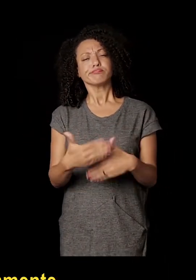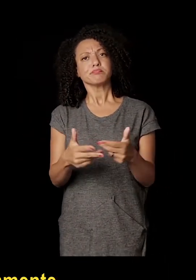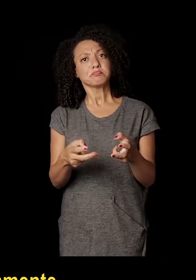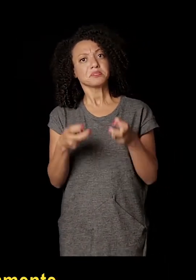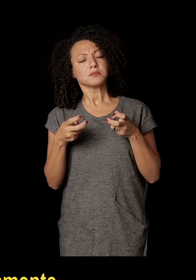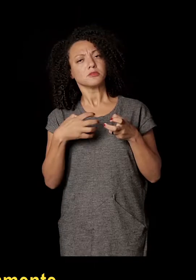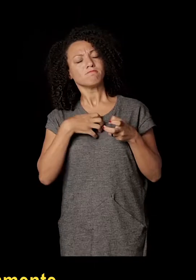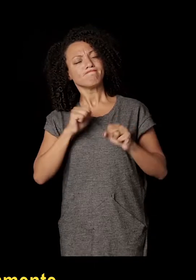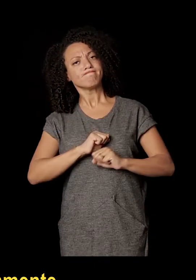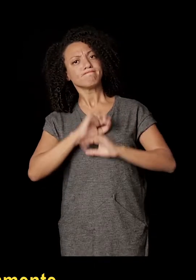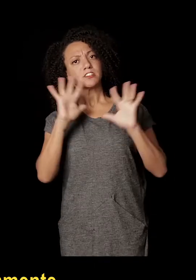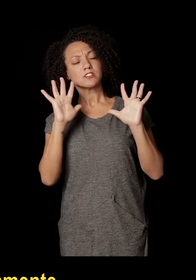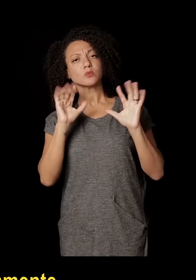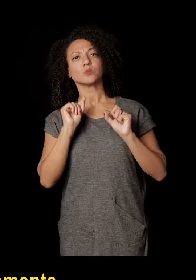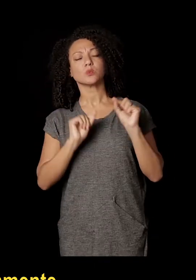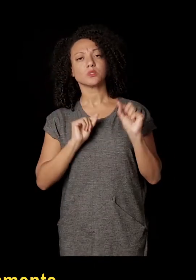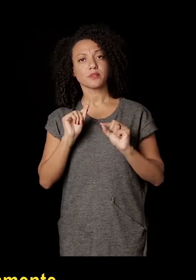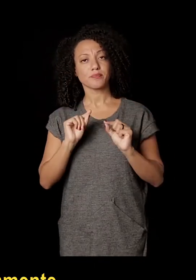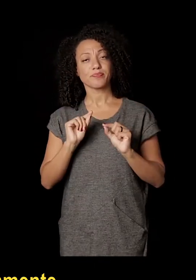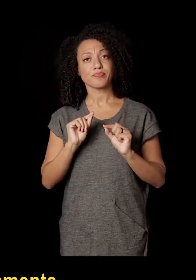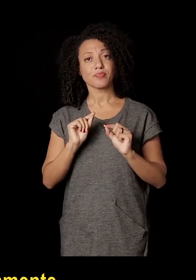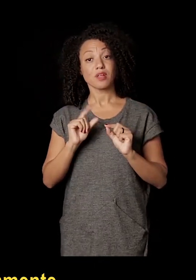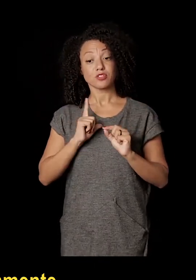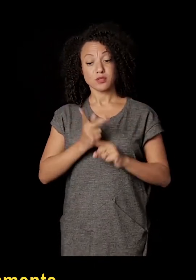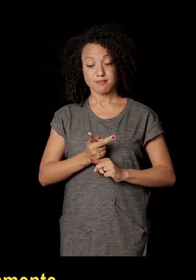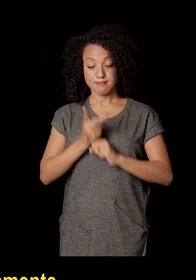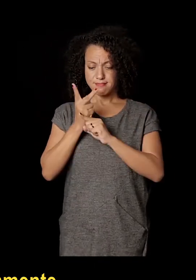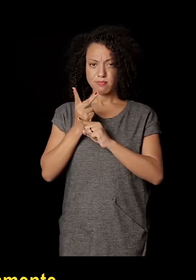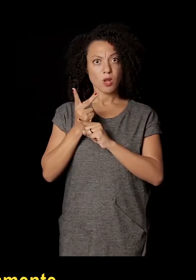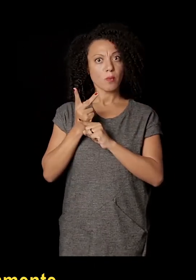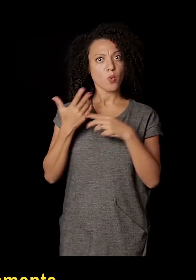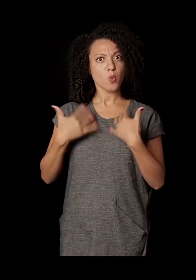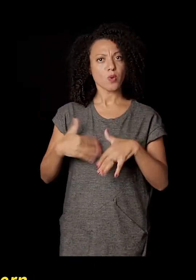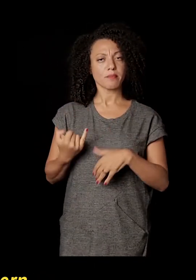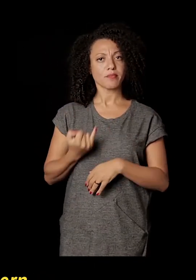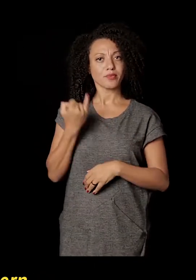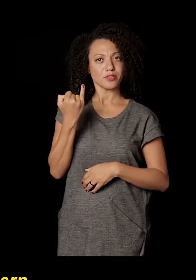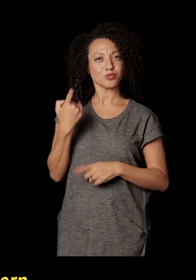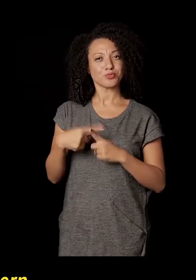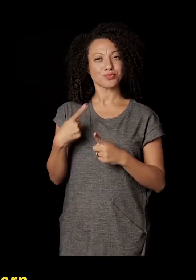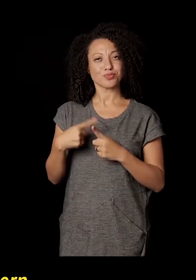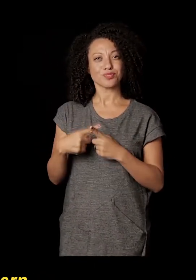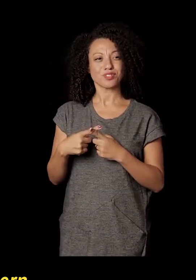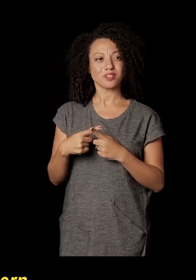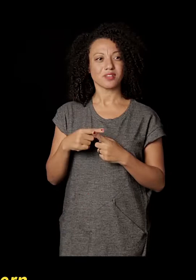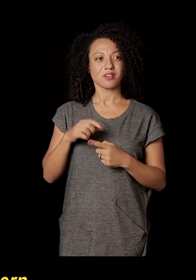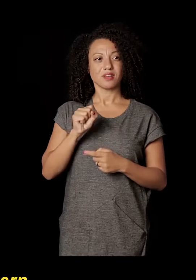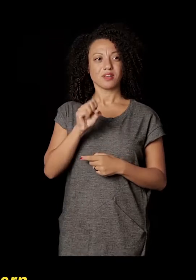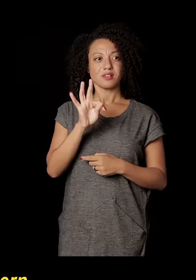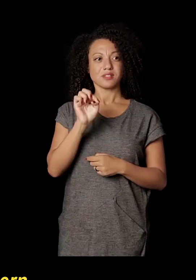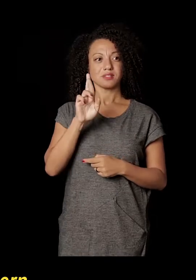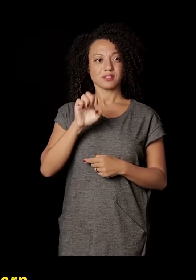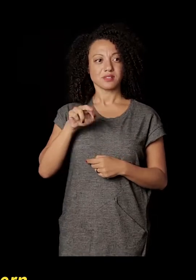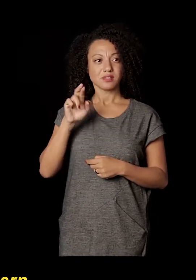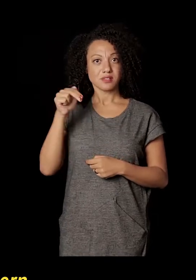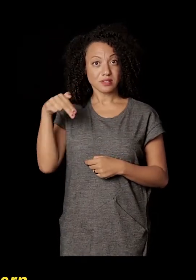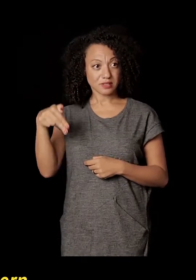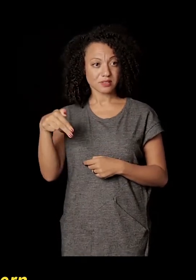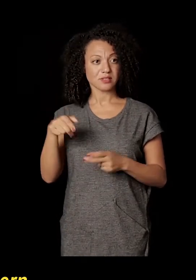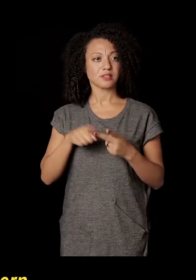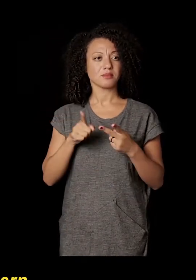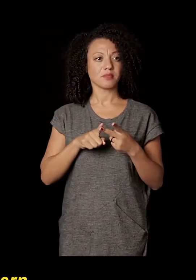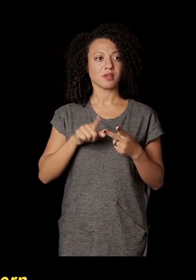then very clearly, I won top awards. I published the work in